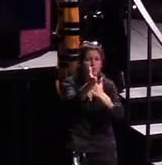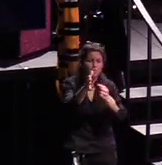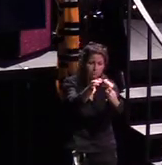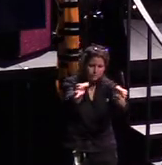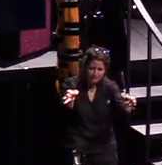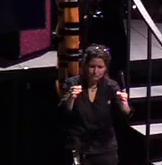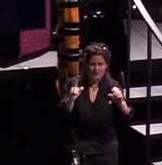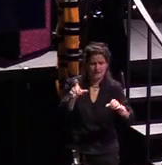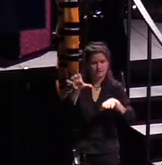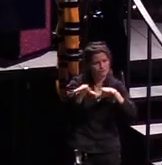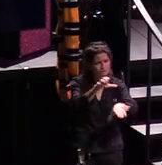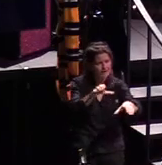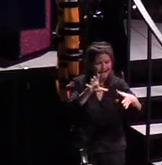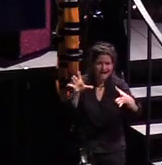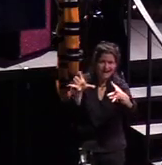beans